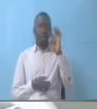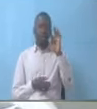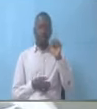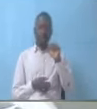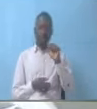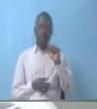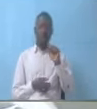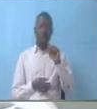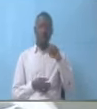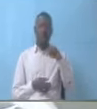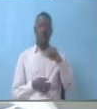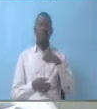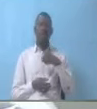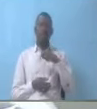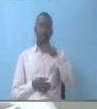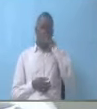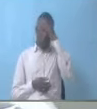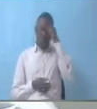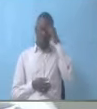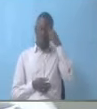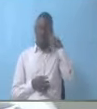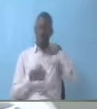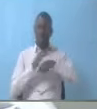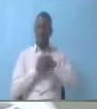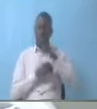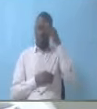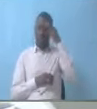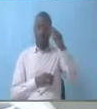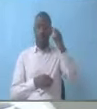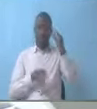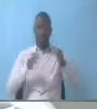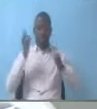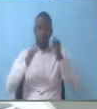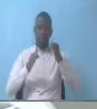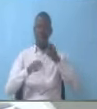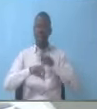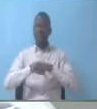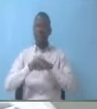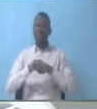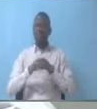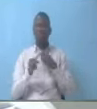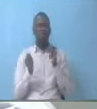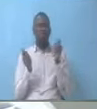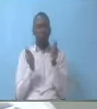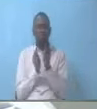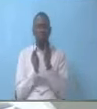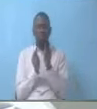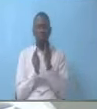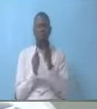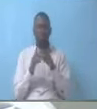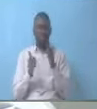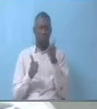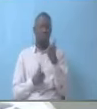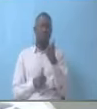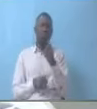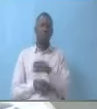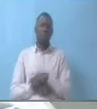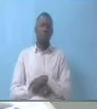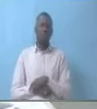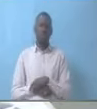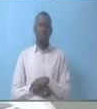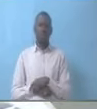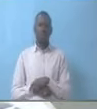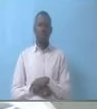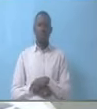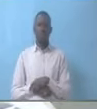minister of justice was brief but turbulent Fafa Mbai nak jamono bi nga xamé ni nekkon na minister bi sey ton wali loi